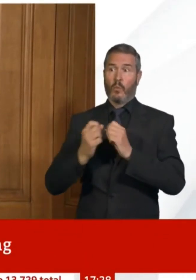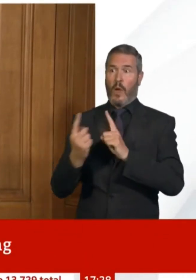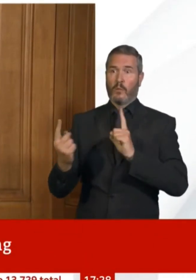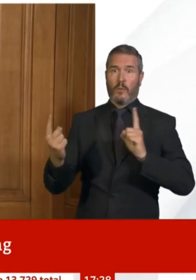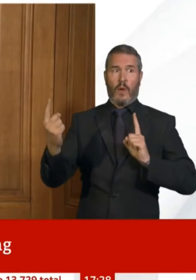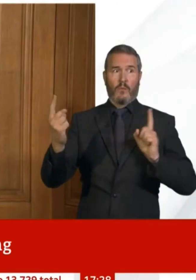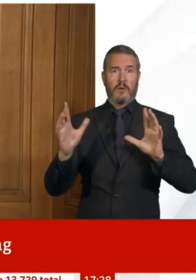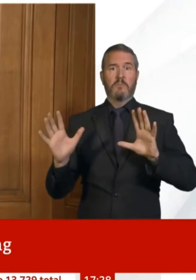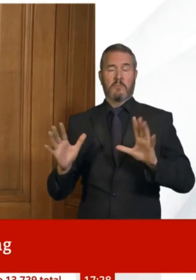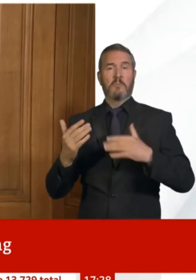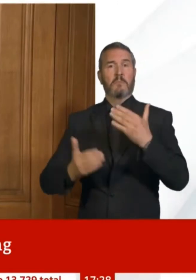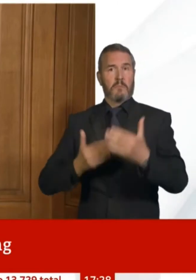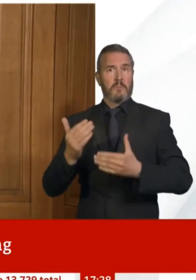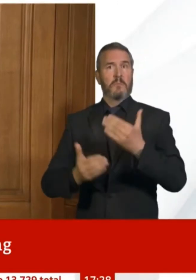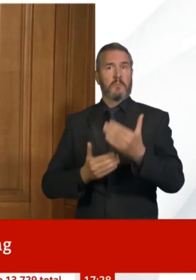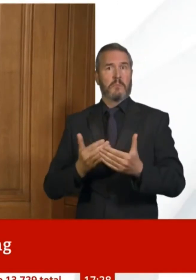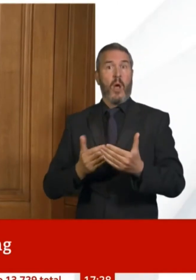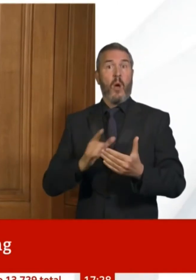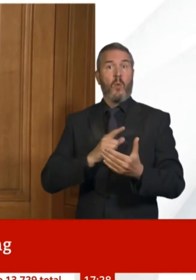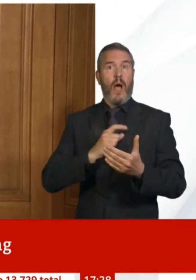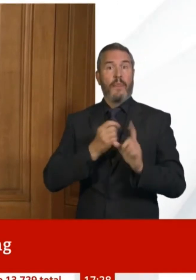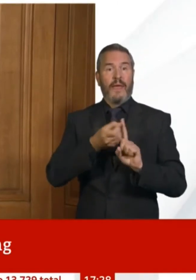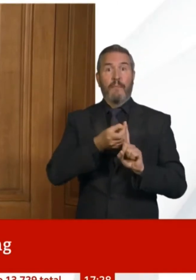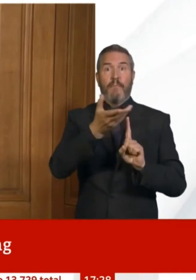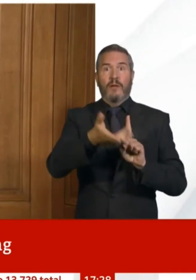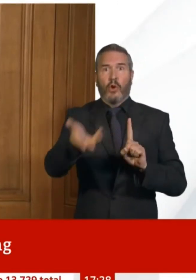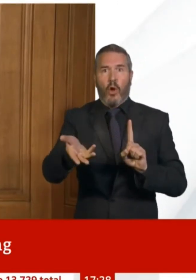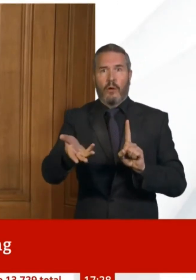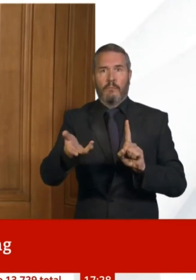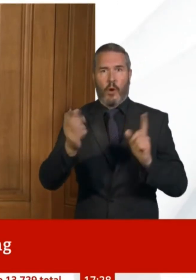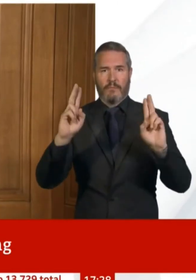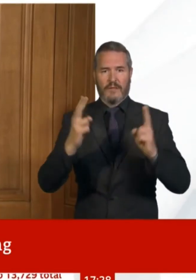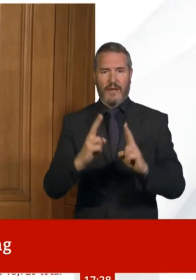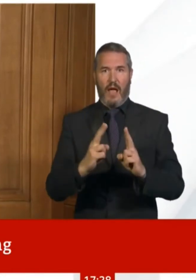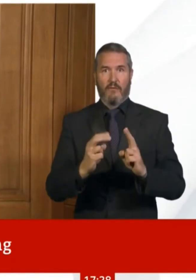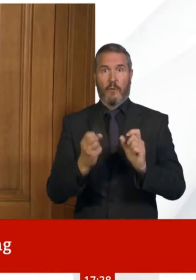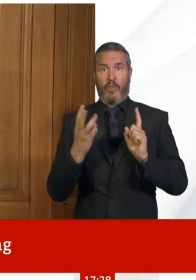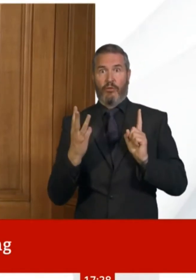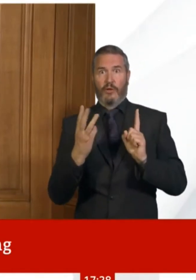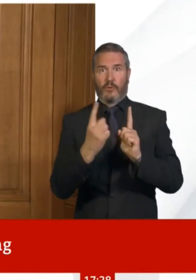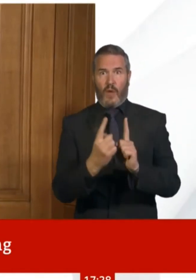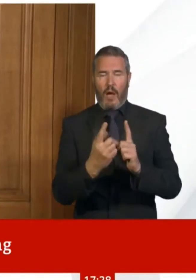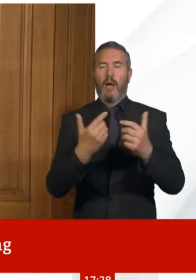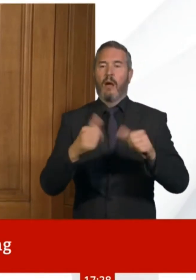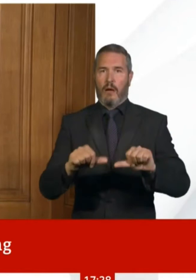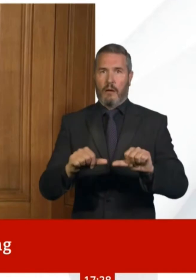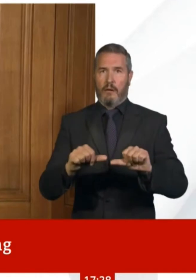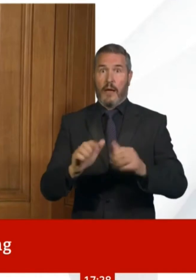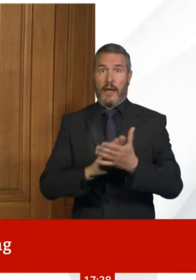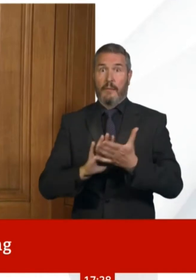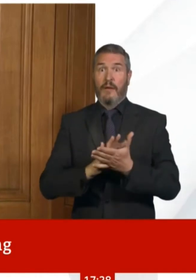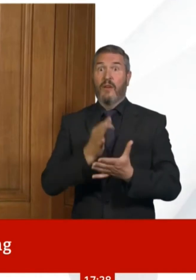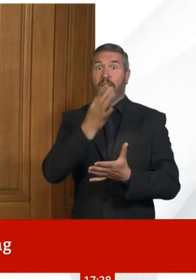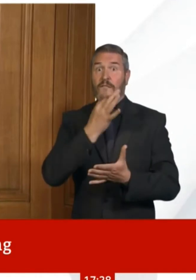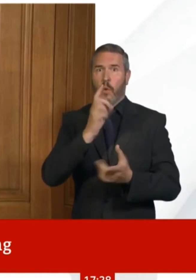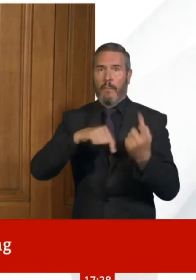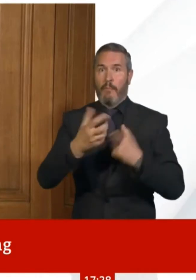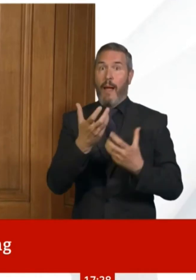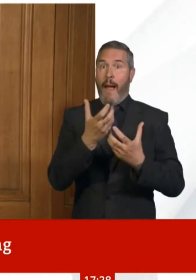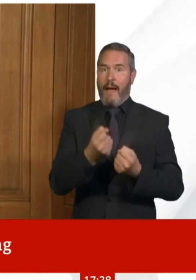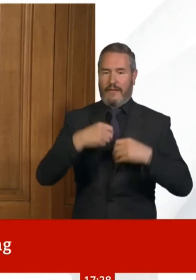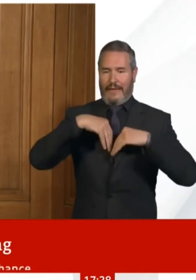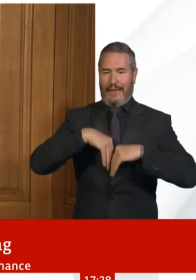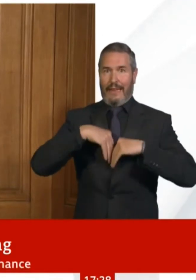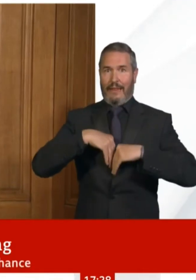allows that's because the R comes down, but it's also the absolute number that needs to come down. So we've got fewer people carrying the